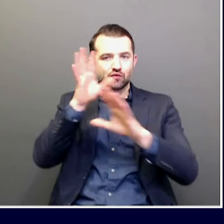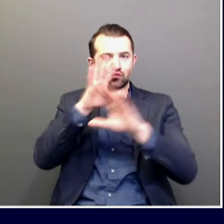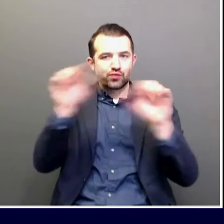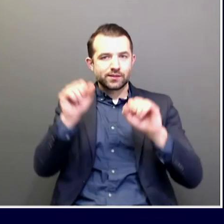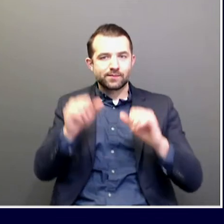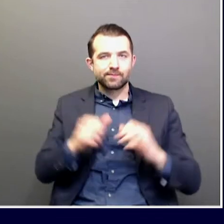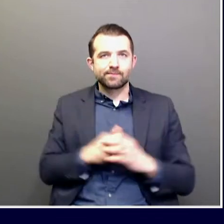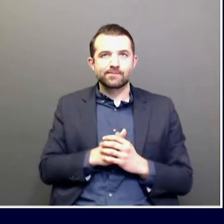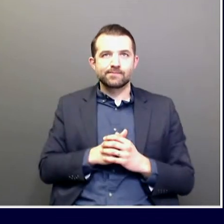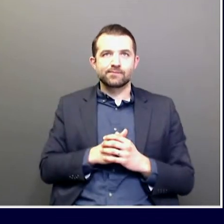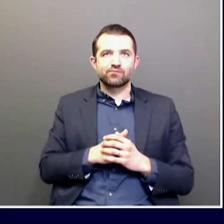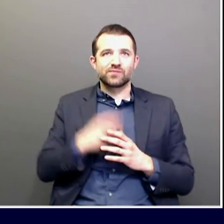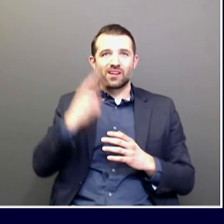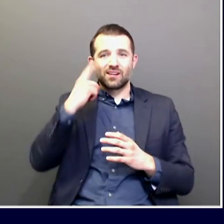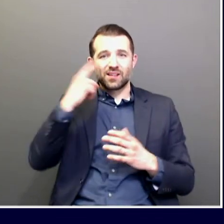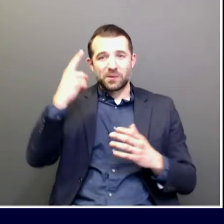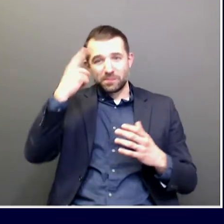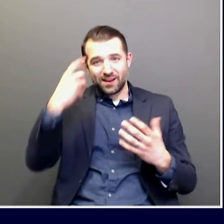place.